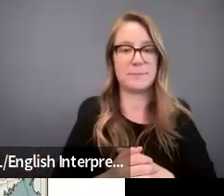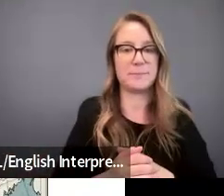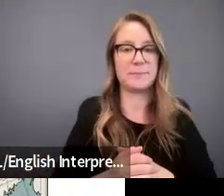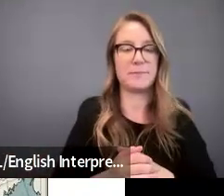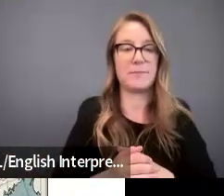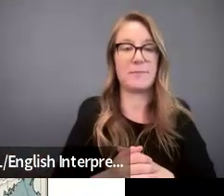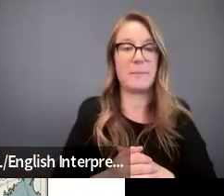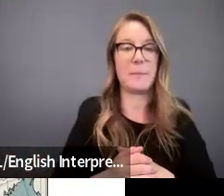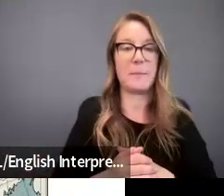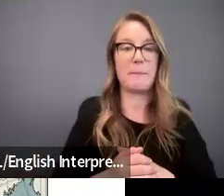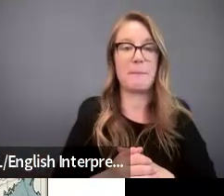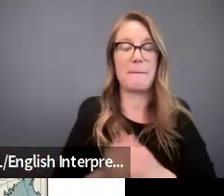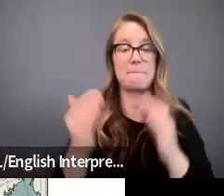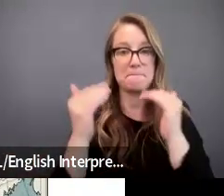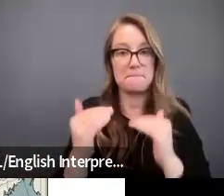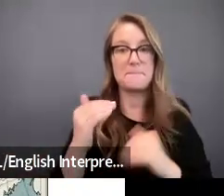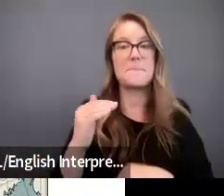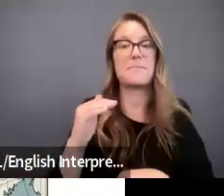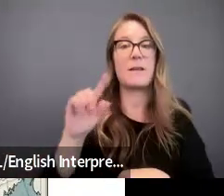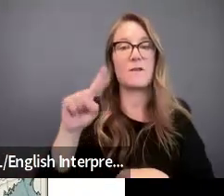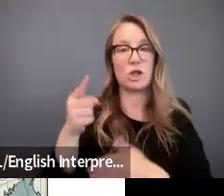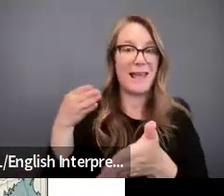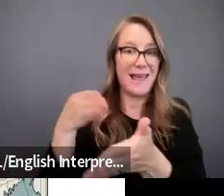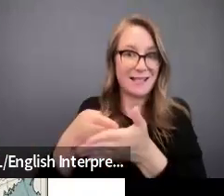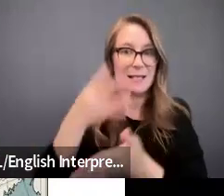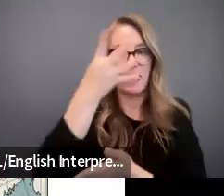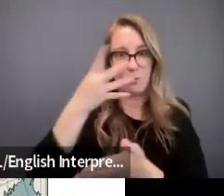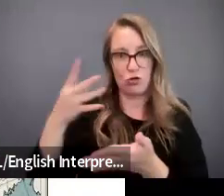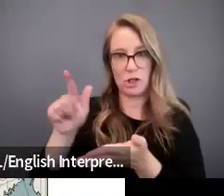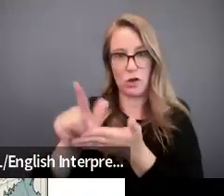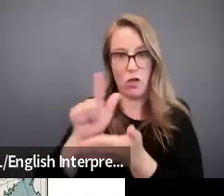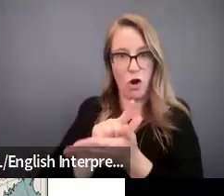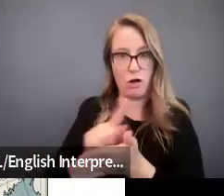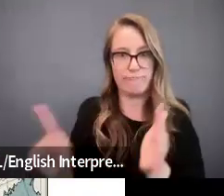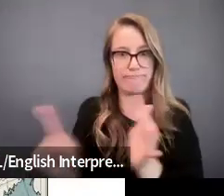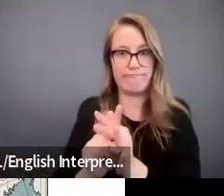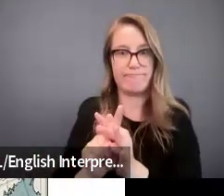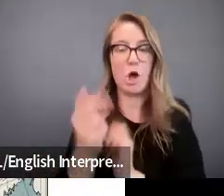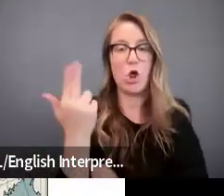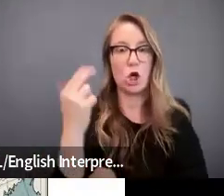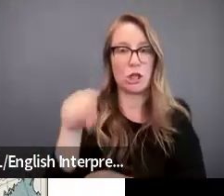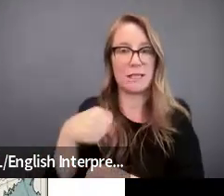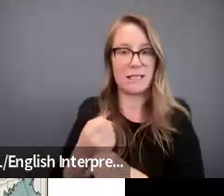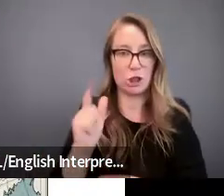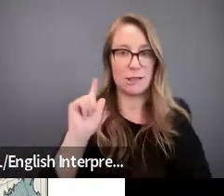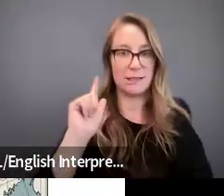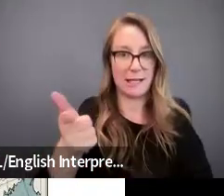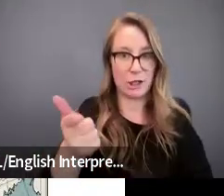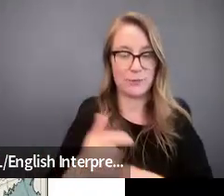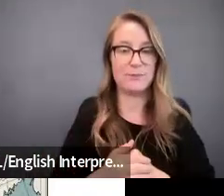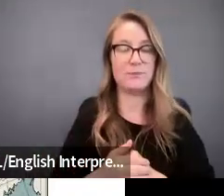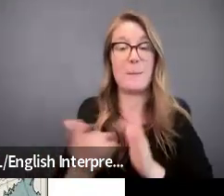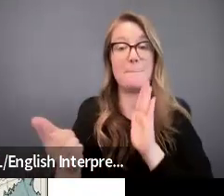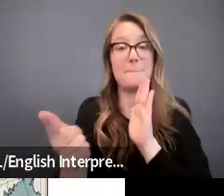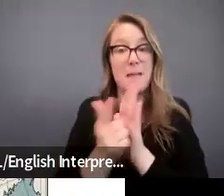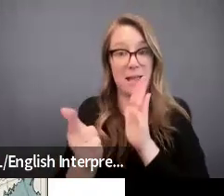And then we have the first anti-immigration law just 13 years later that